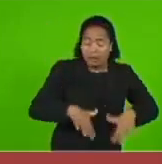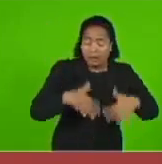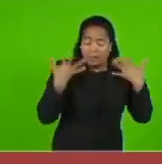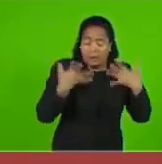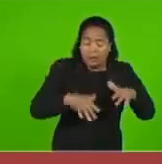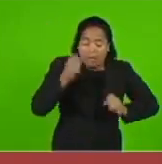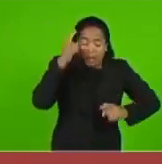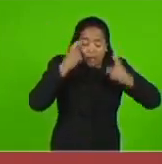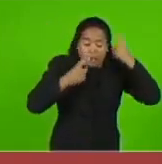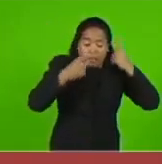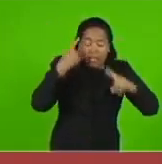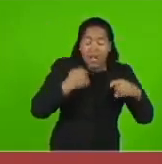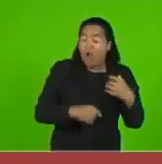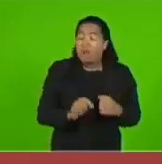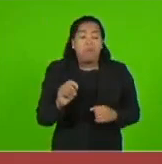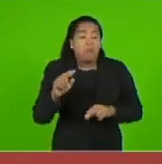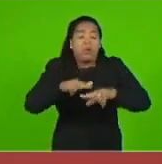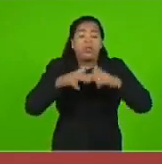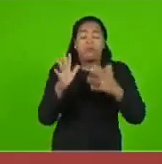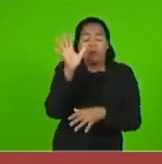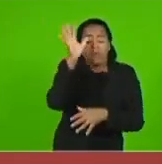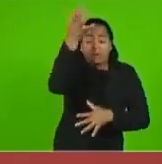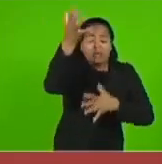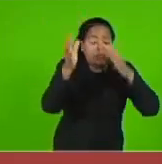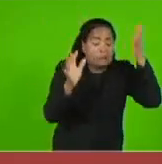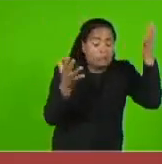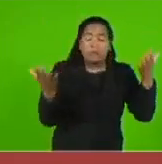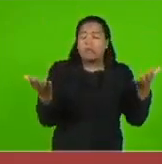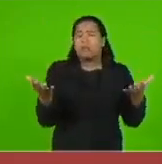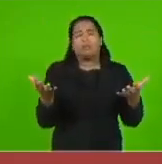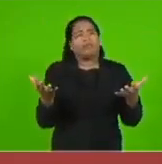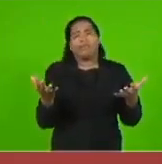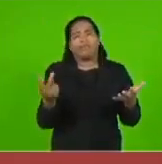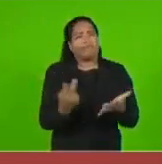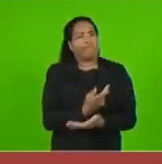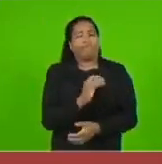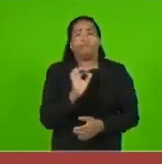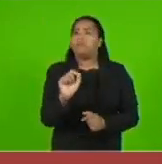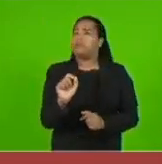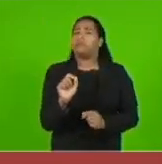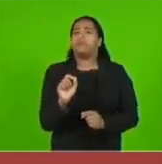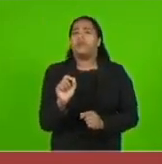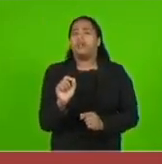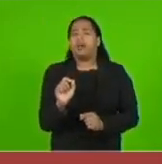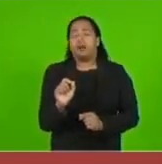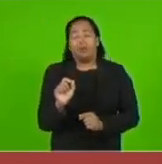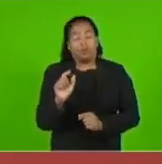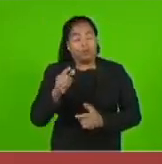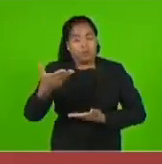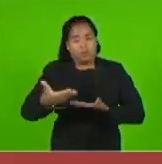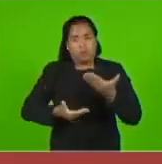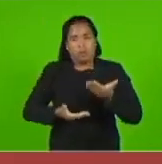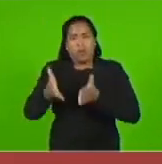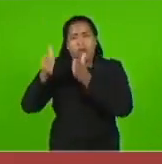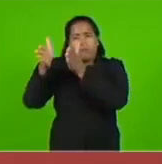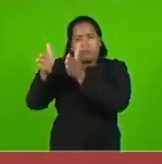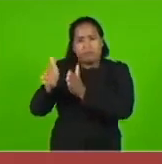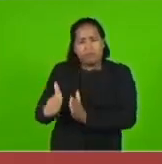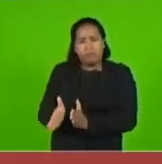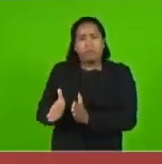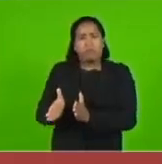afflicted, concerned, what is this? Why is this is taking place? The faithful